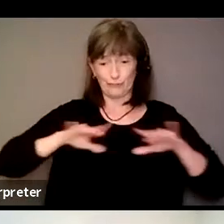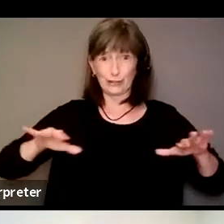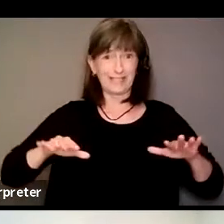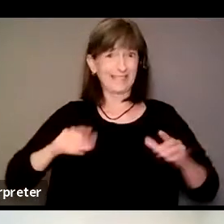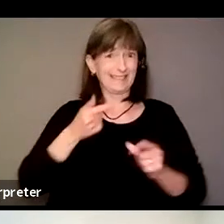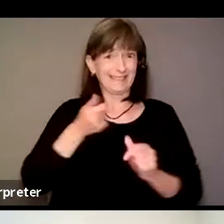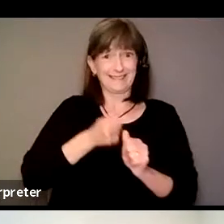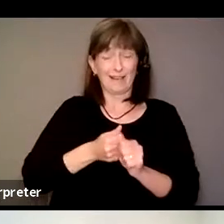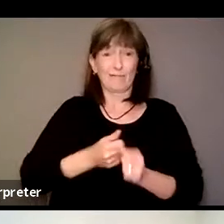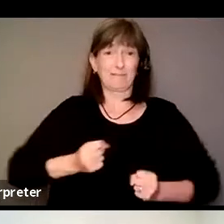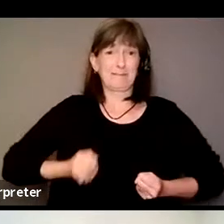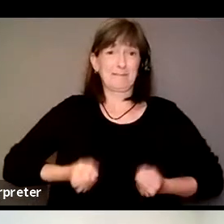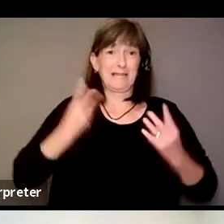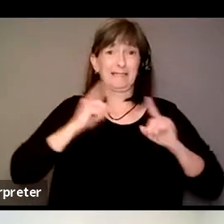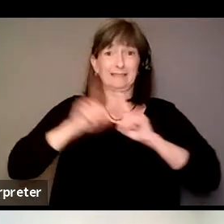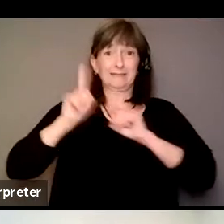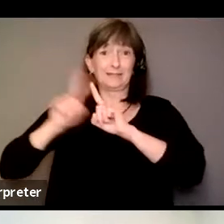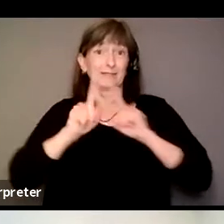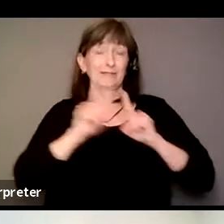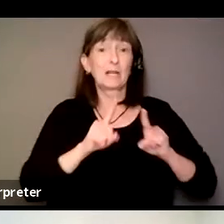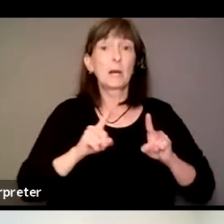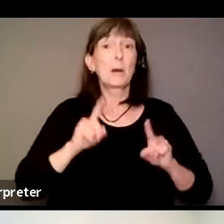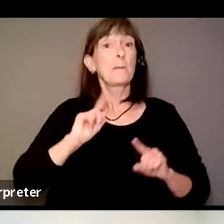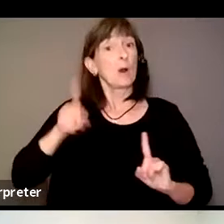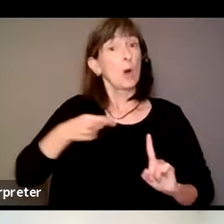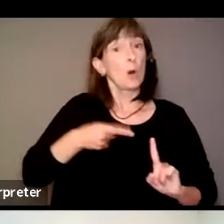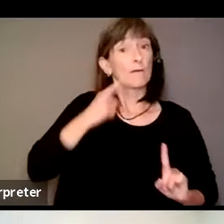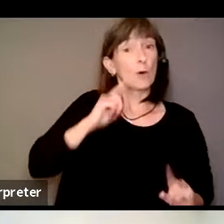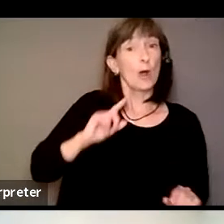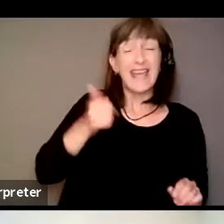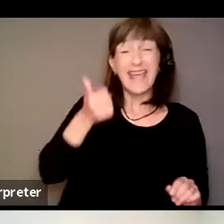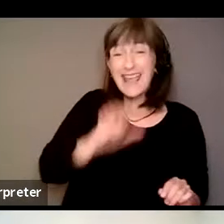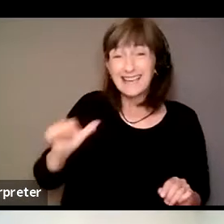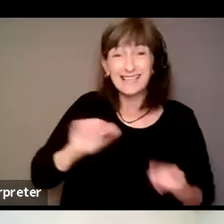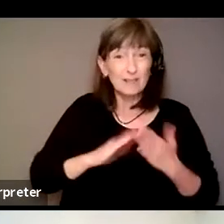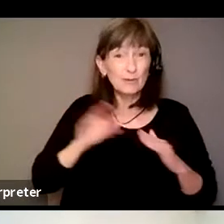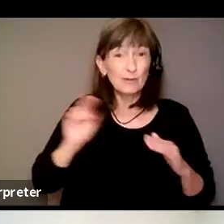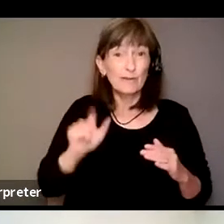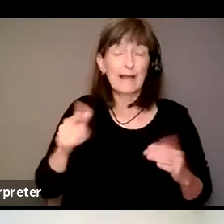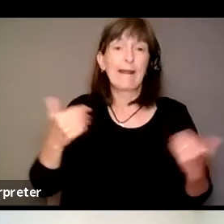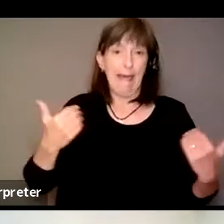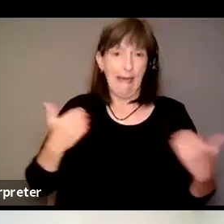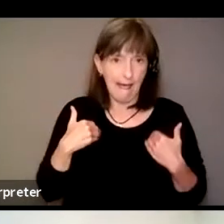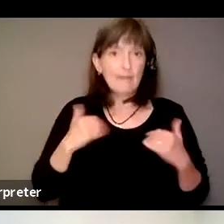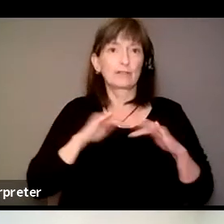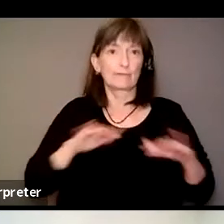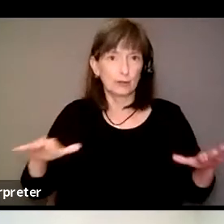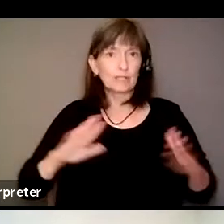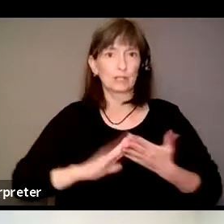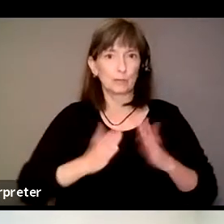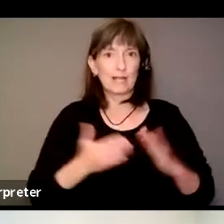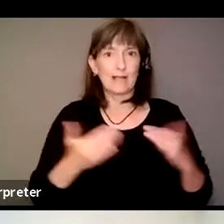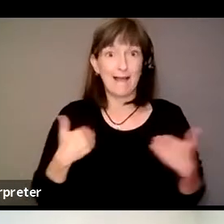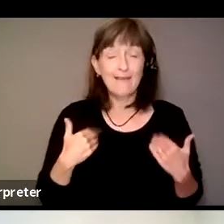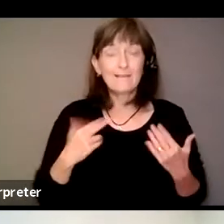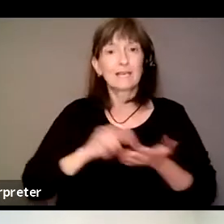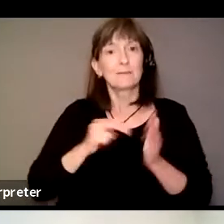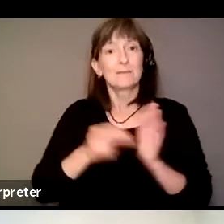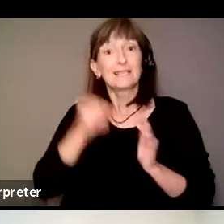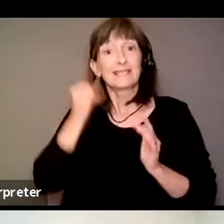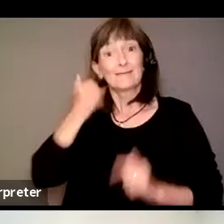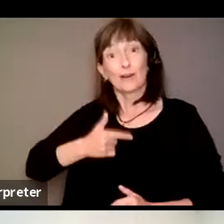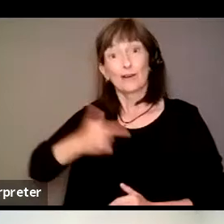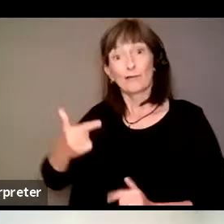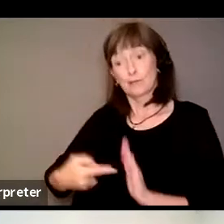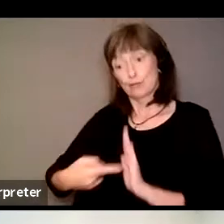So I think when we're talking about municipal elections and municipal government, in order to ensure that the government is a government of the people, by the people,